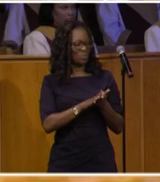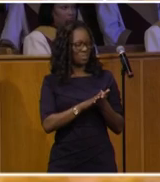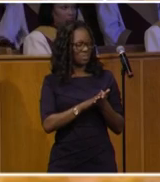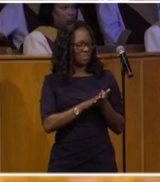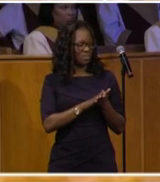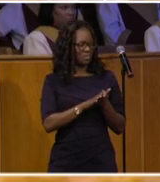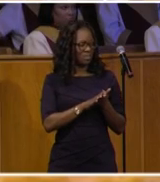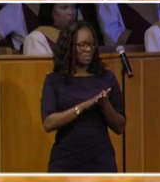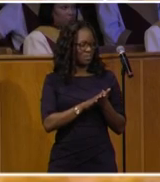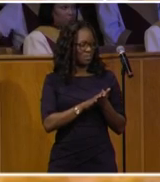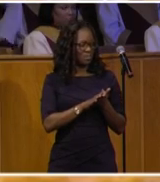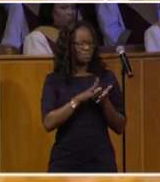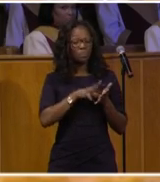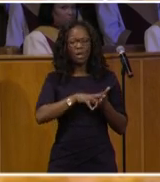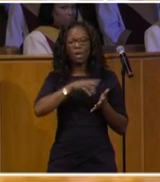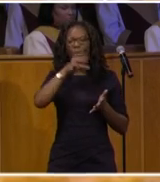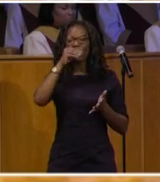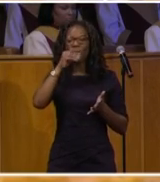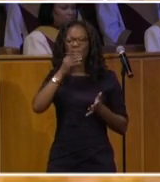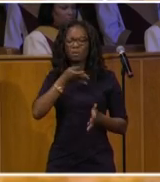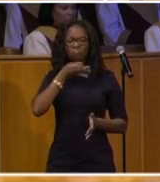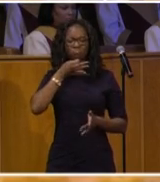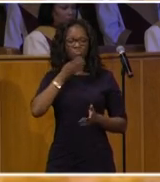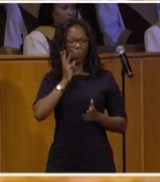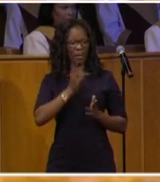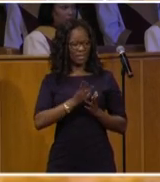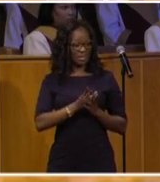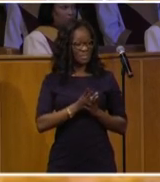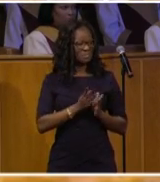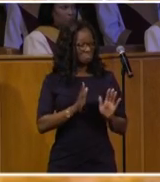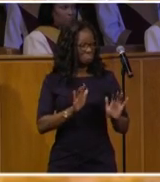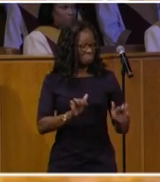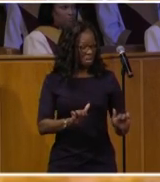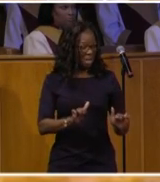about learning to be an expert witness.